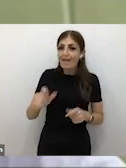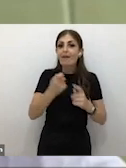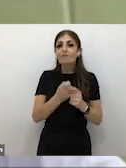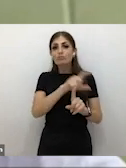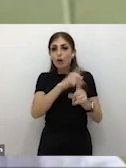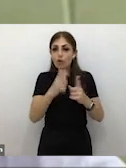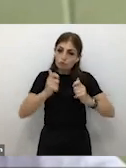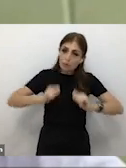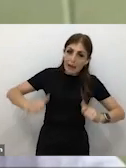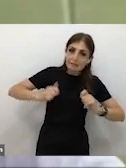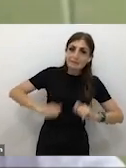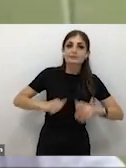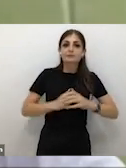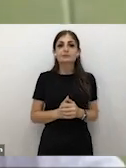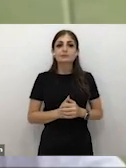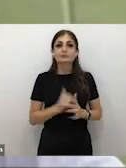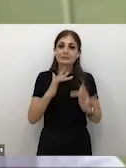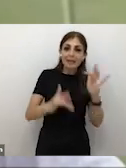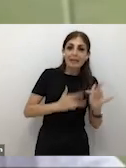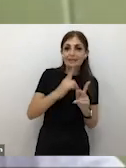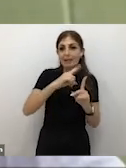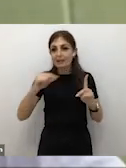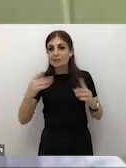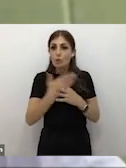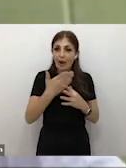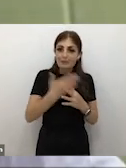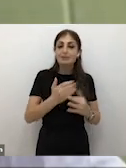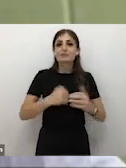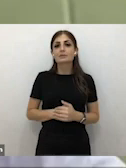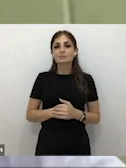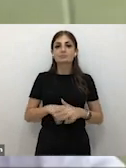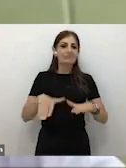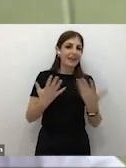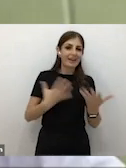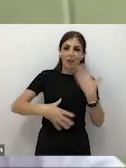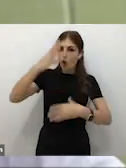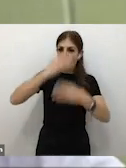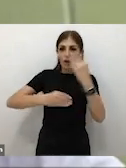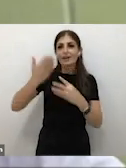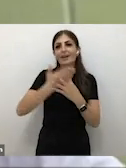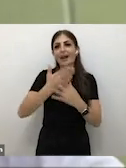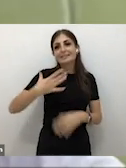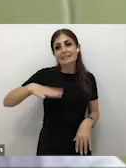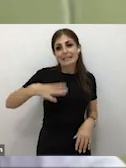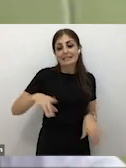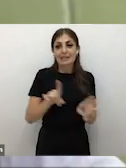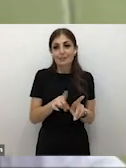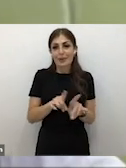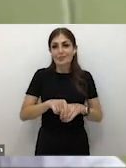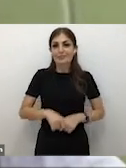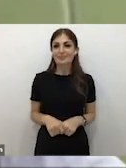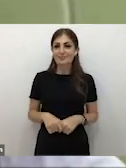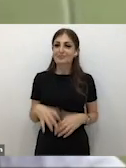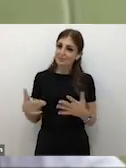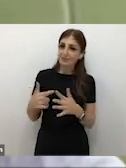cultural practices, for internet and digital access, and any learning access needs that you have. For example, if